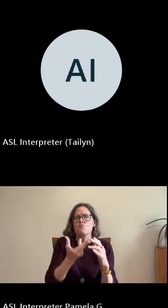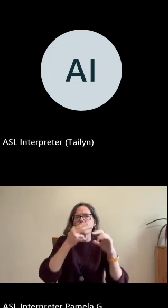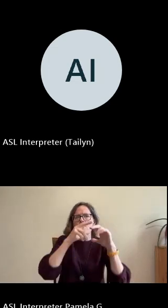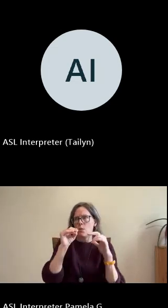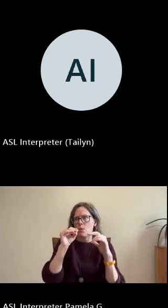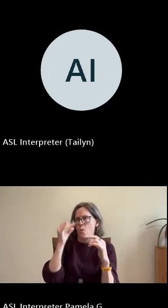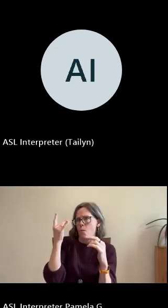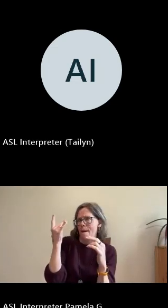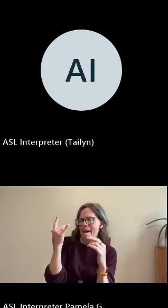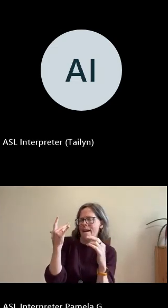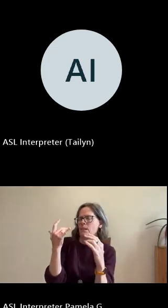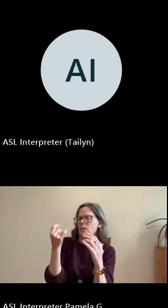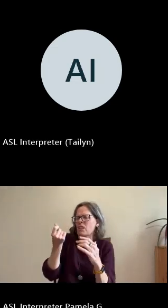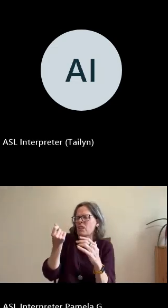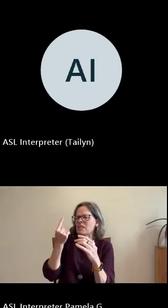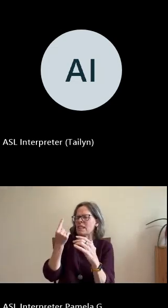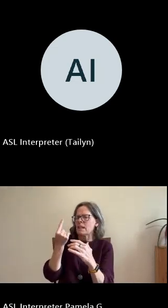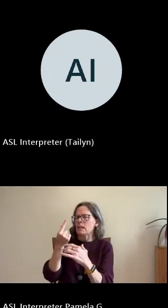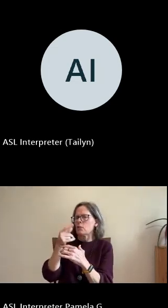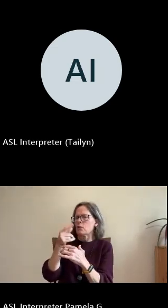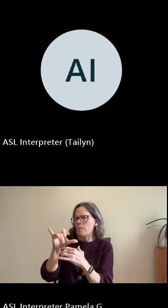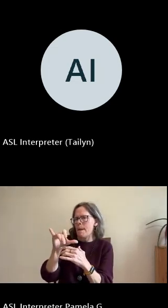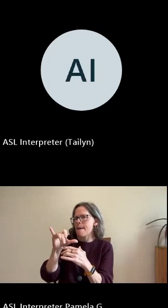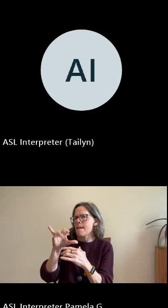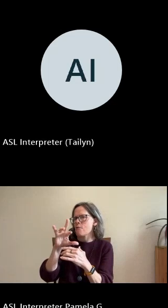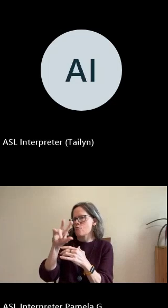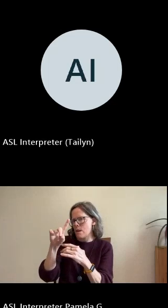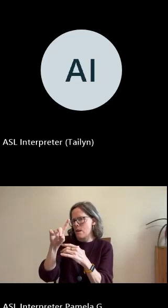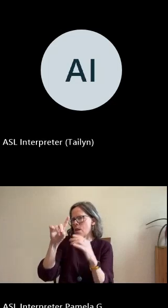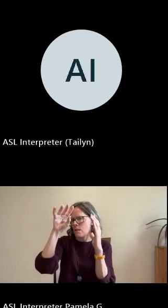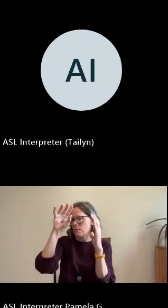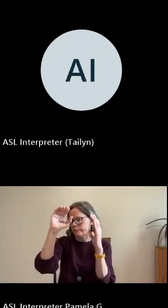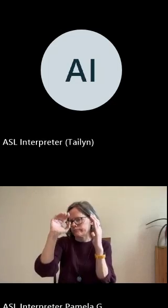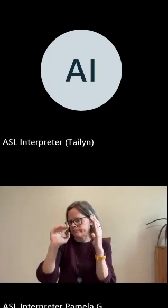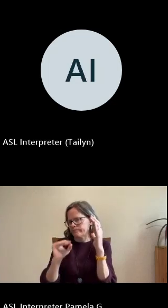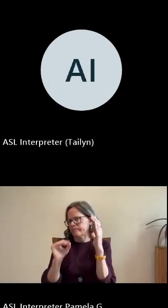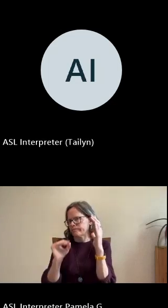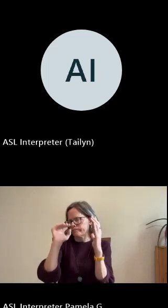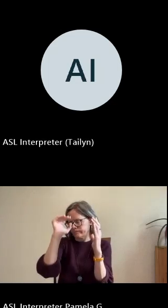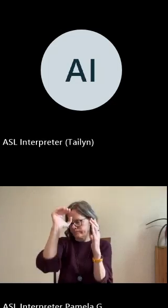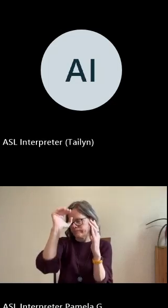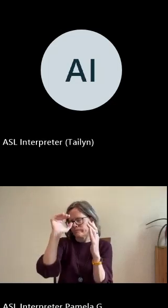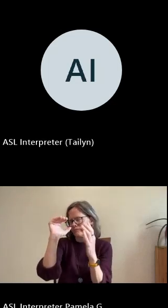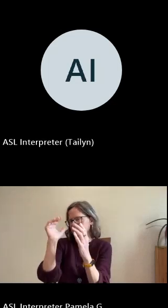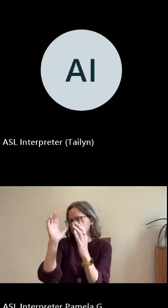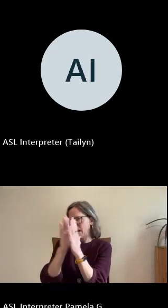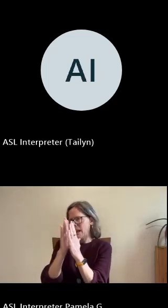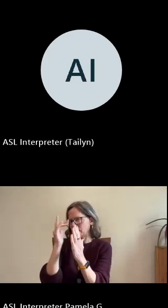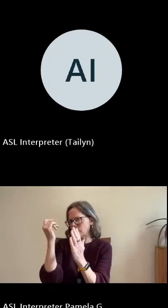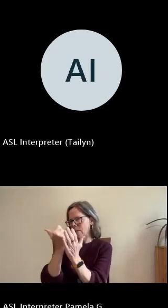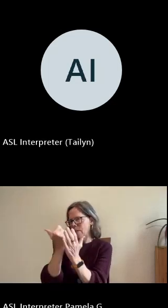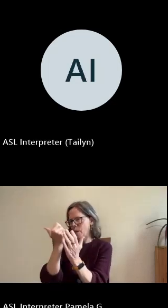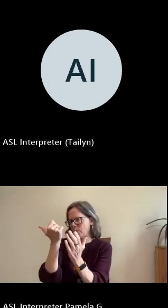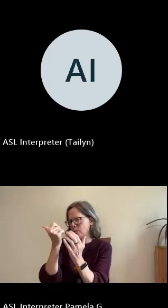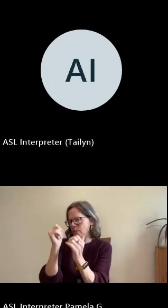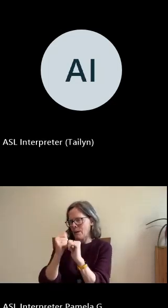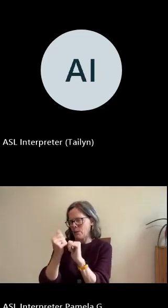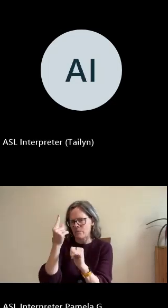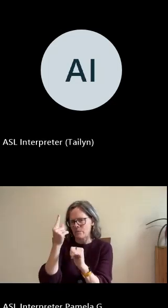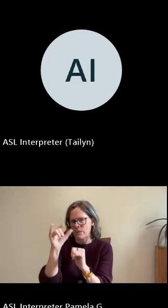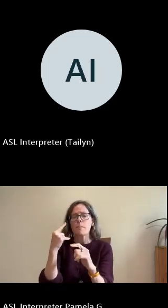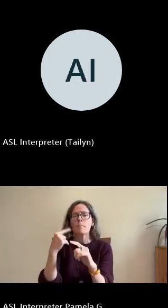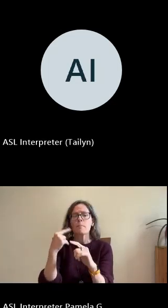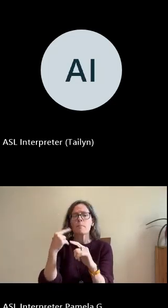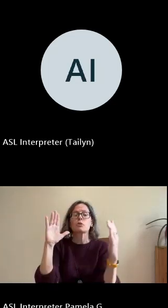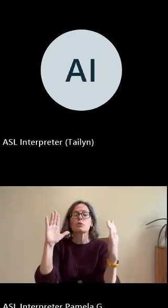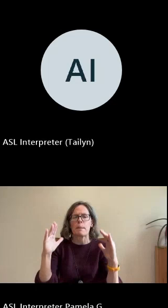be really, really helpful. And then past contracts are here too for comparison, which it is sometimes helpful to just have that comparison